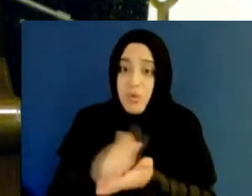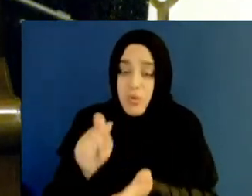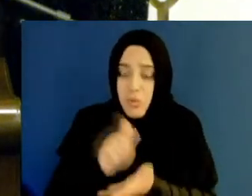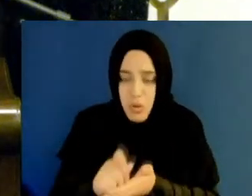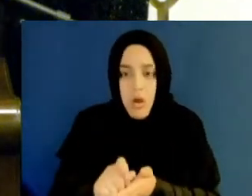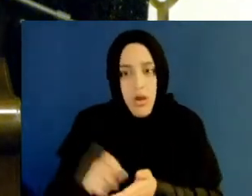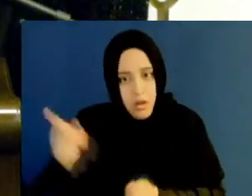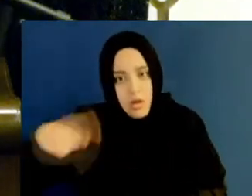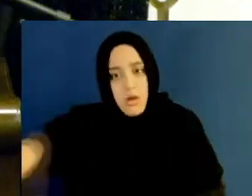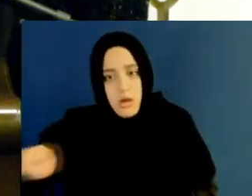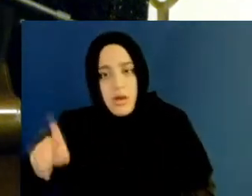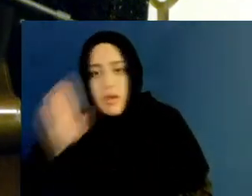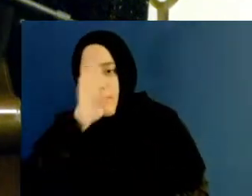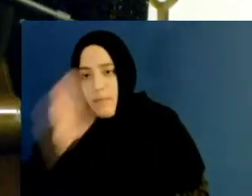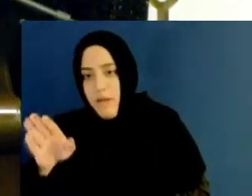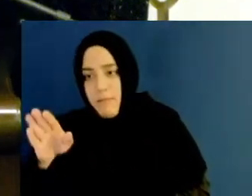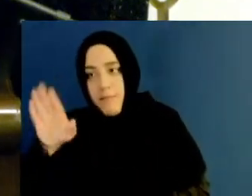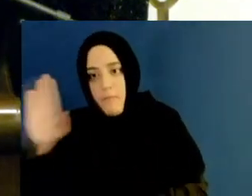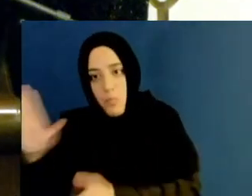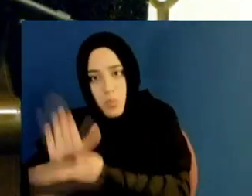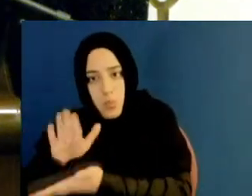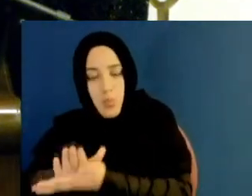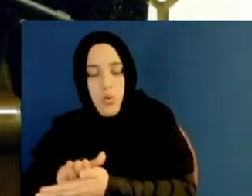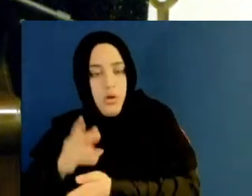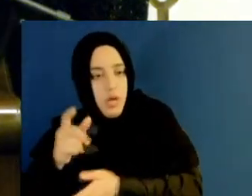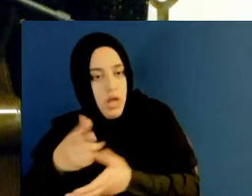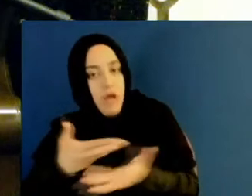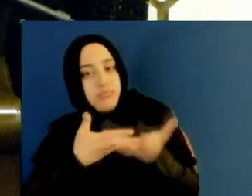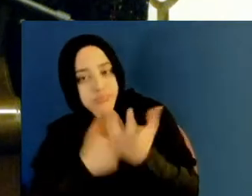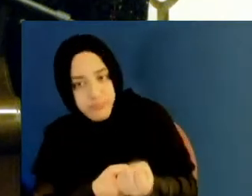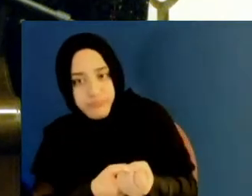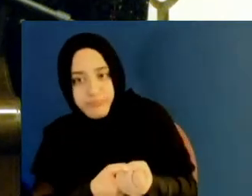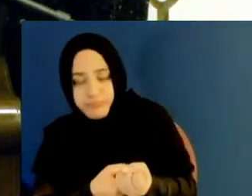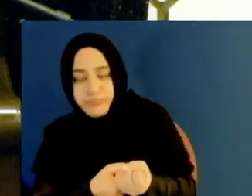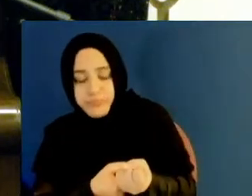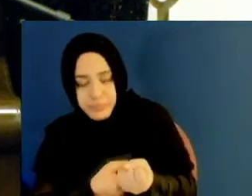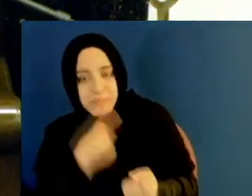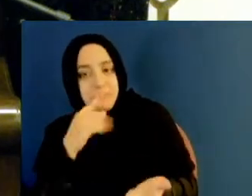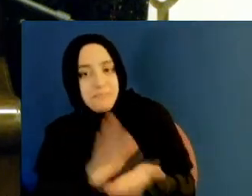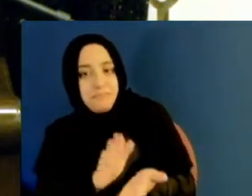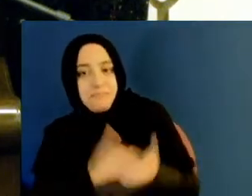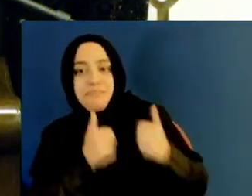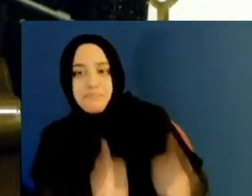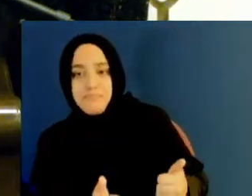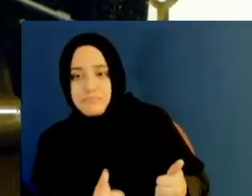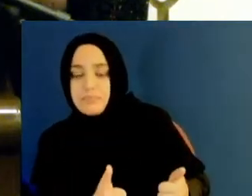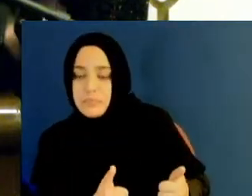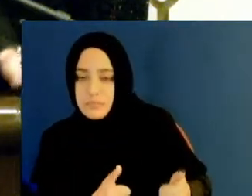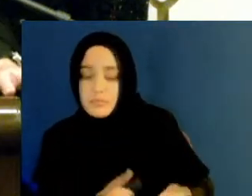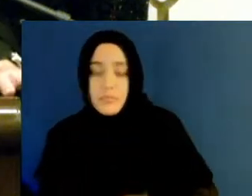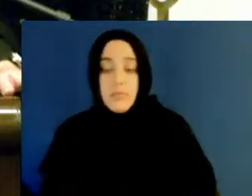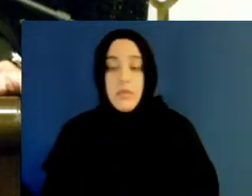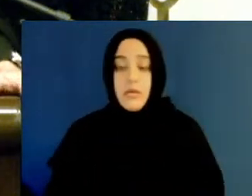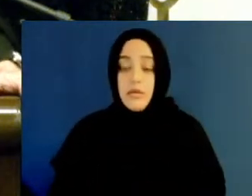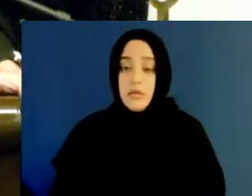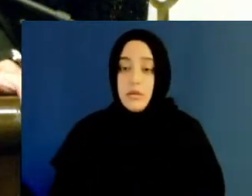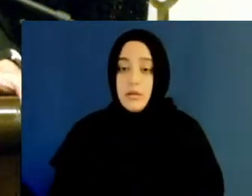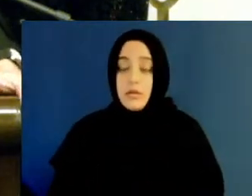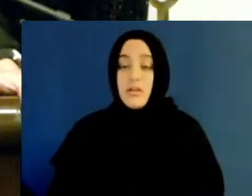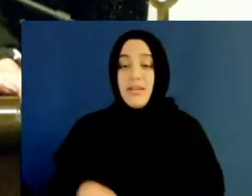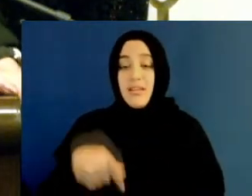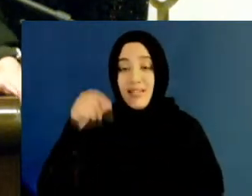is praised by al-Barqi and by Kishi. More than that, you find that a person like Fudayl ibn